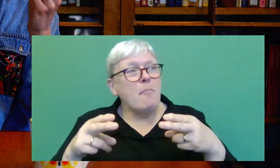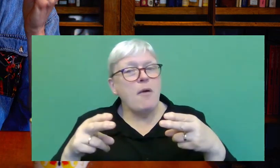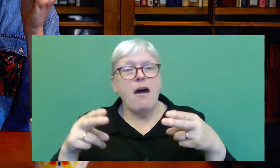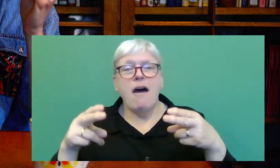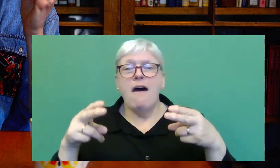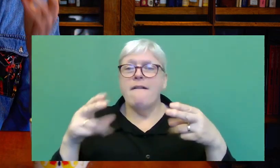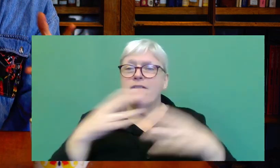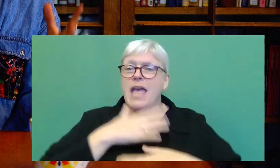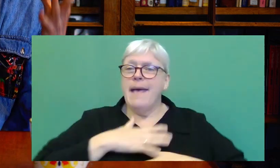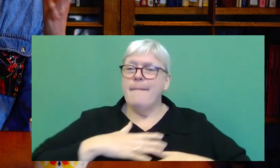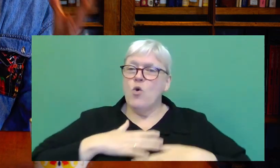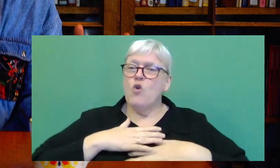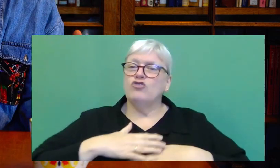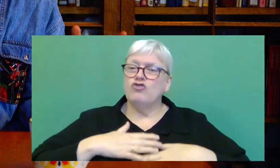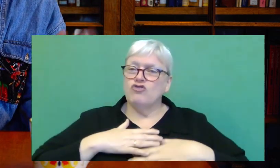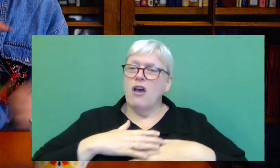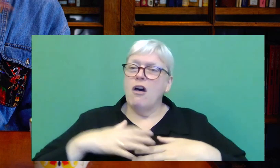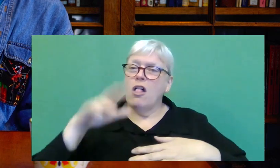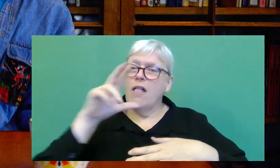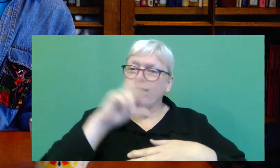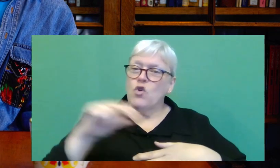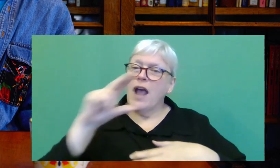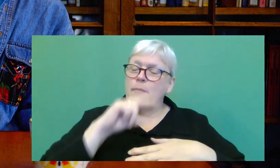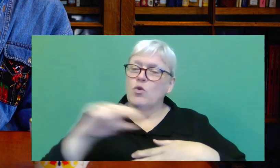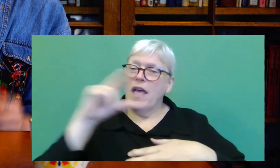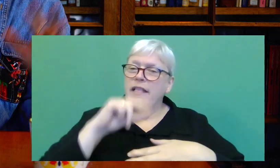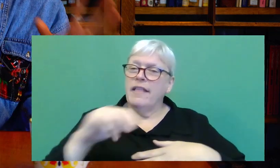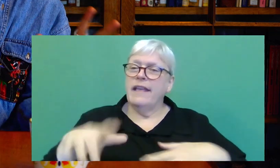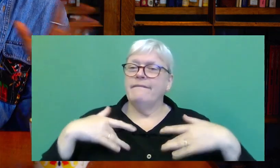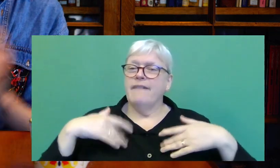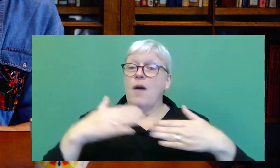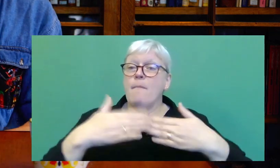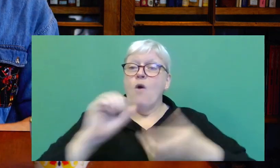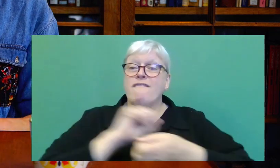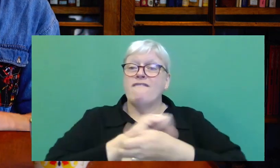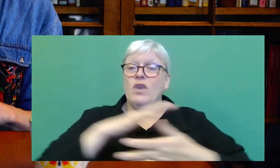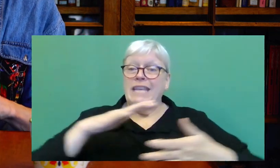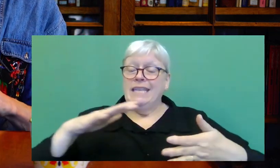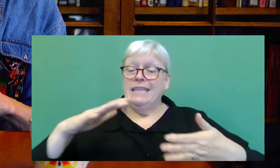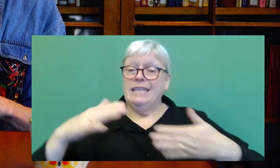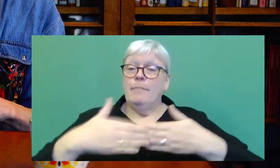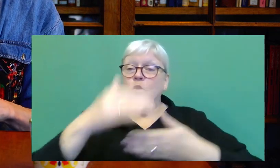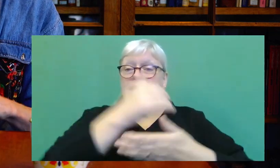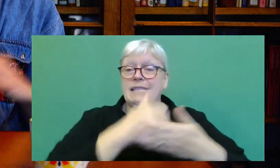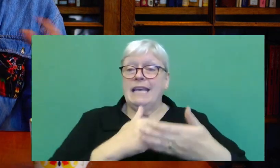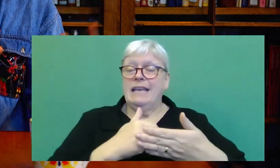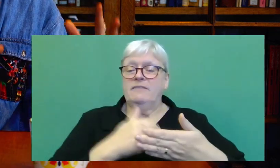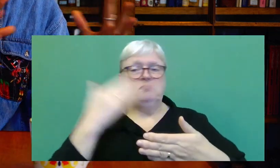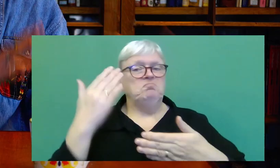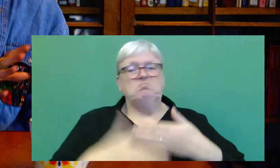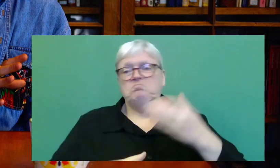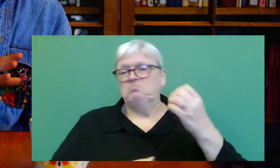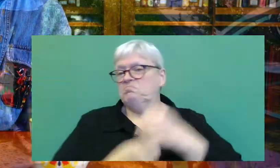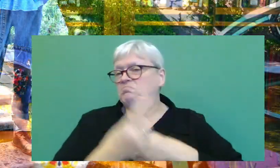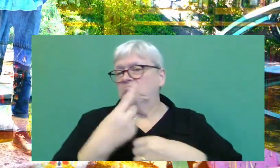situation felt more free and more safe there. They wouldn't dare talk like that in the corridor in front of other kids, but there was almost like an armory